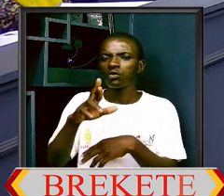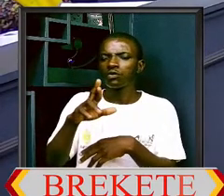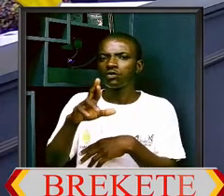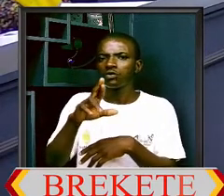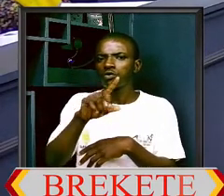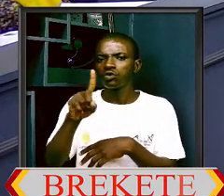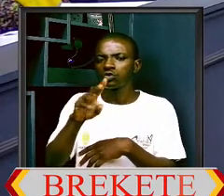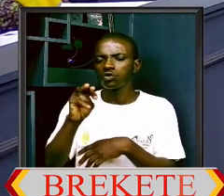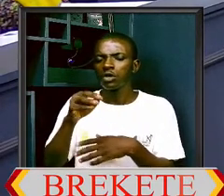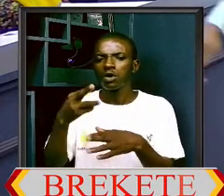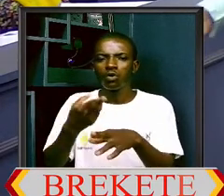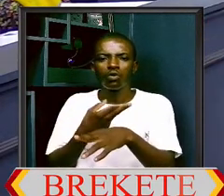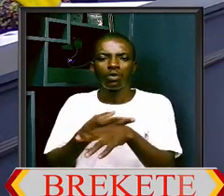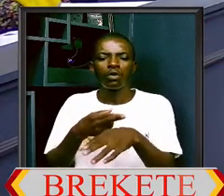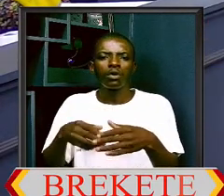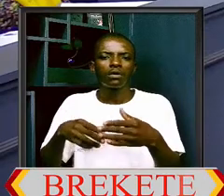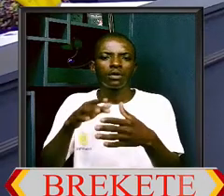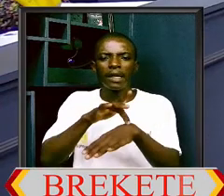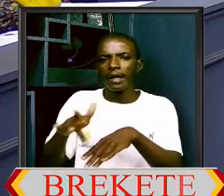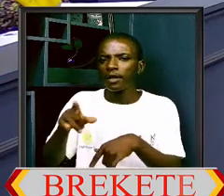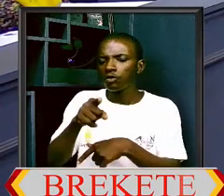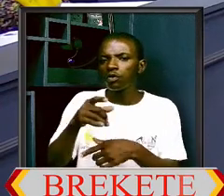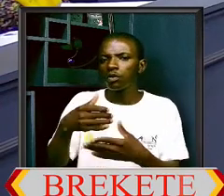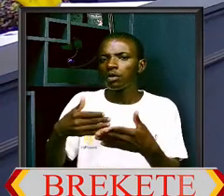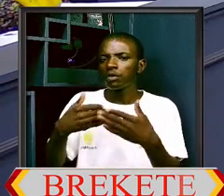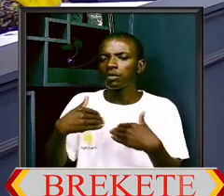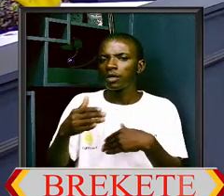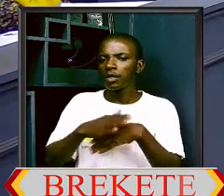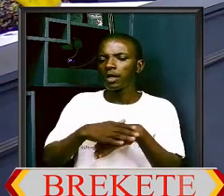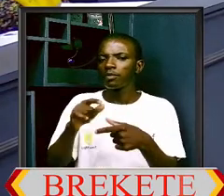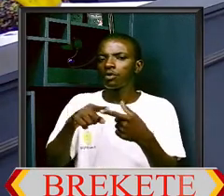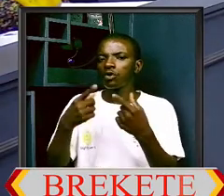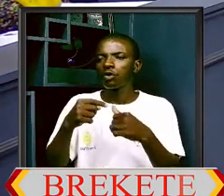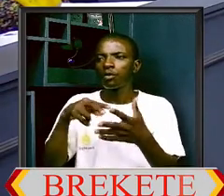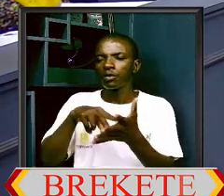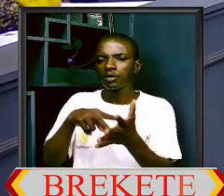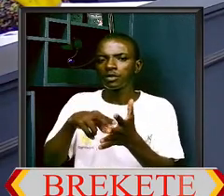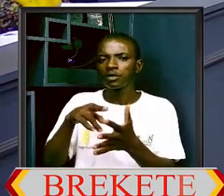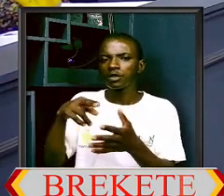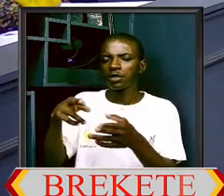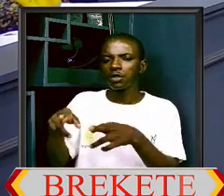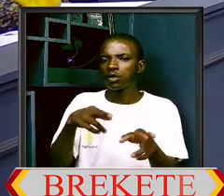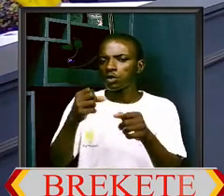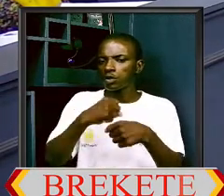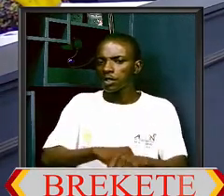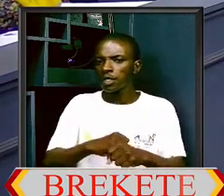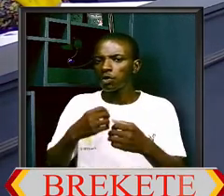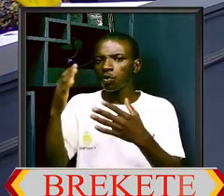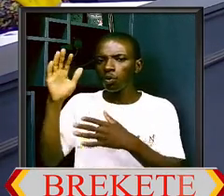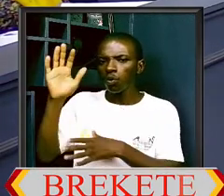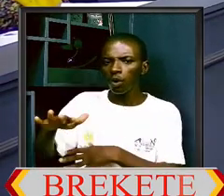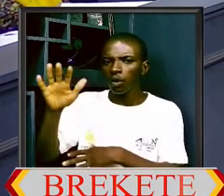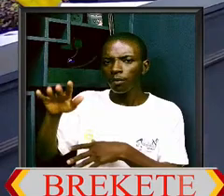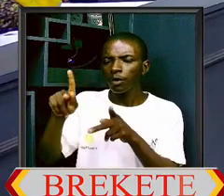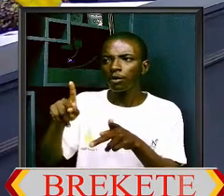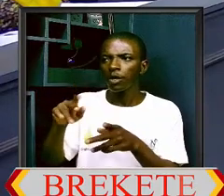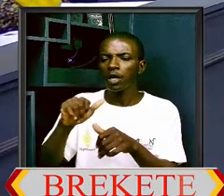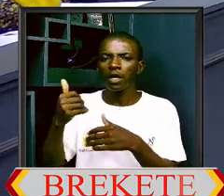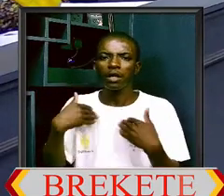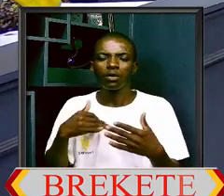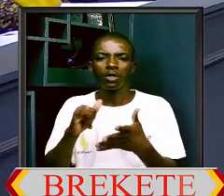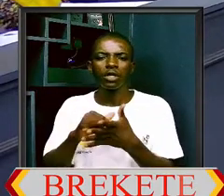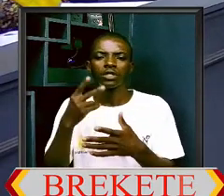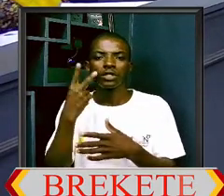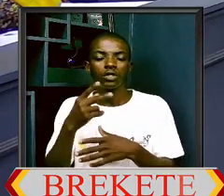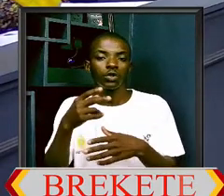go naked you carry your motor go by the time you stand out by the road side they wave people anybody will see